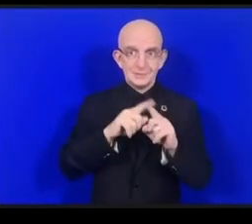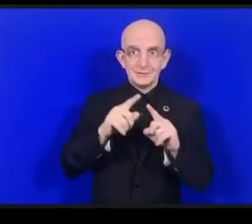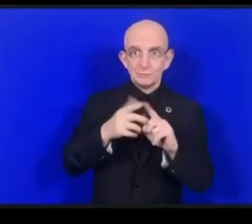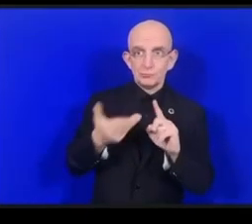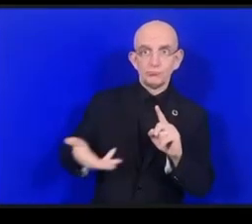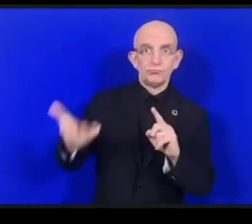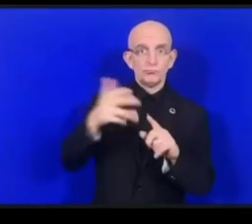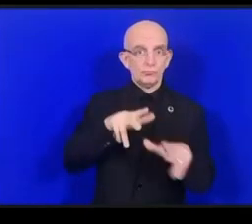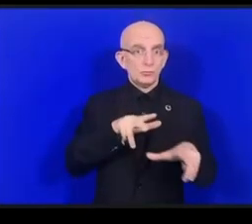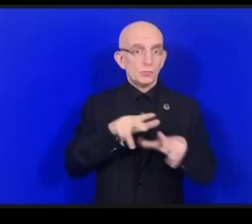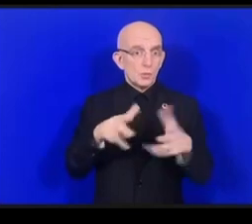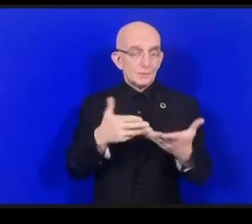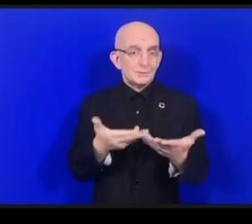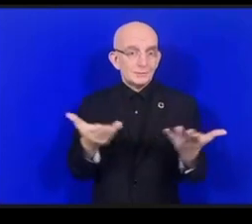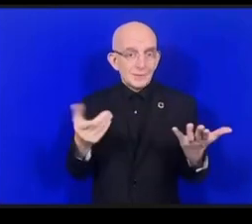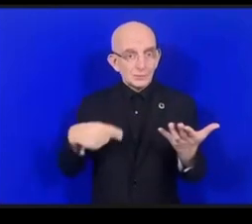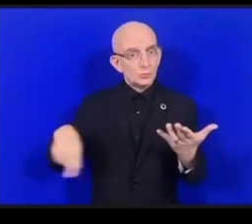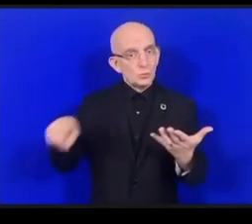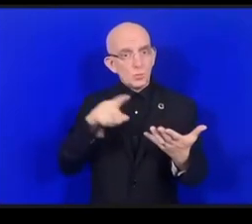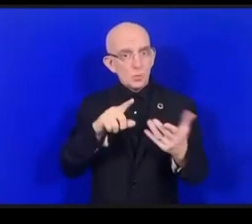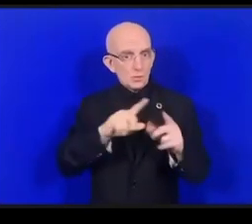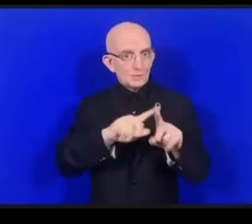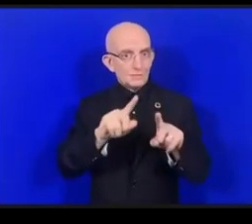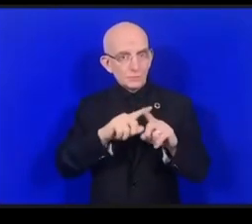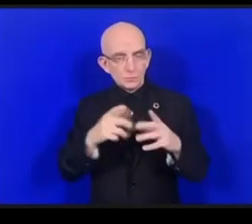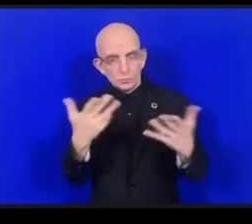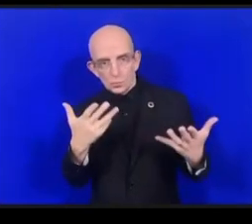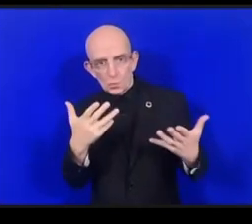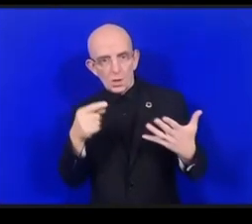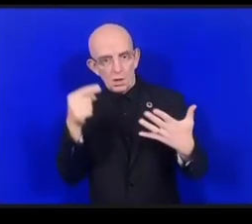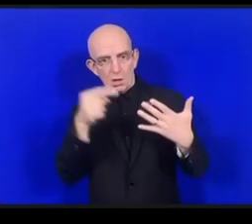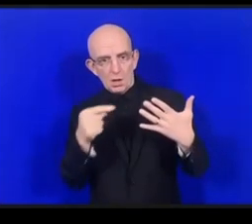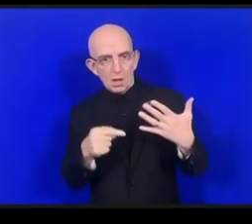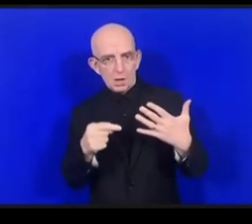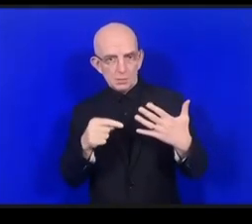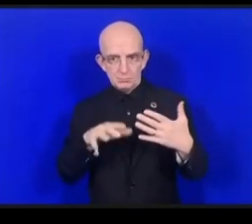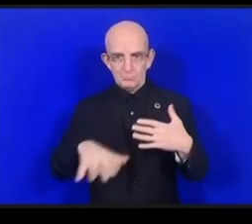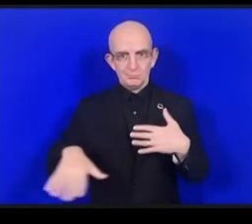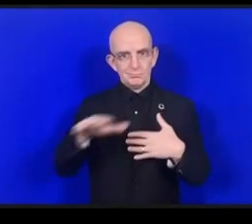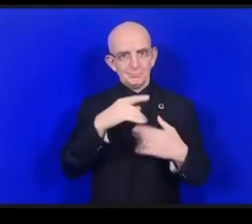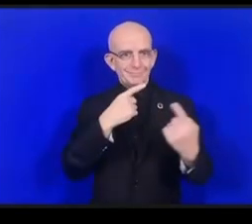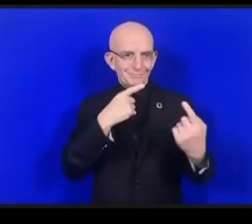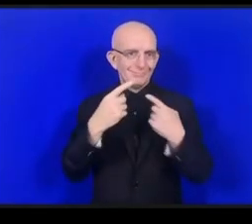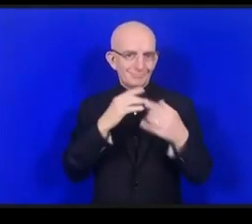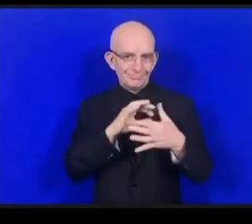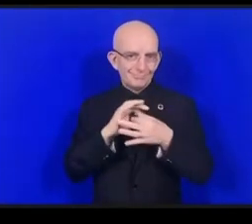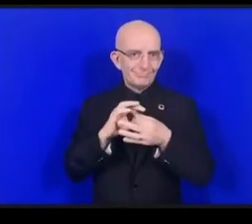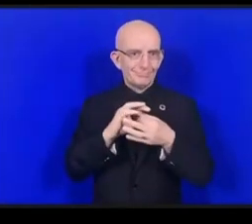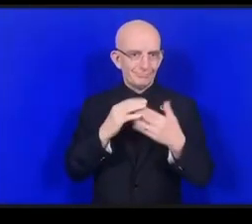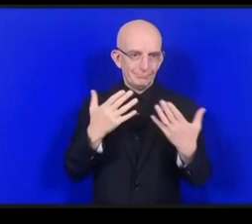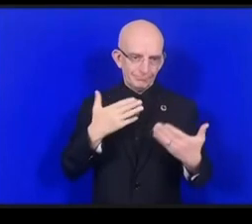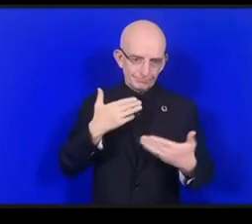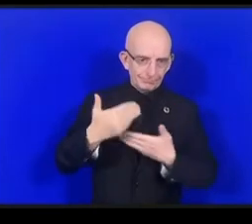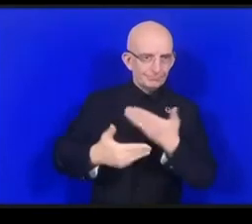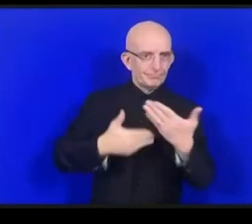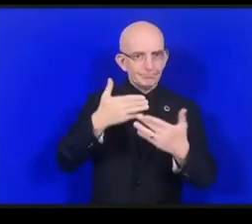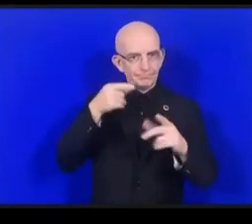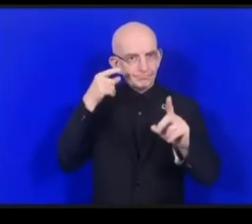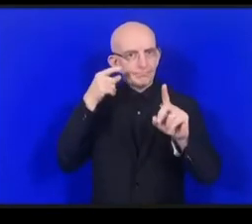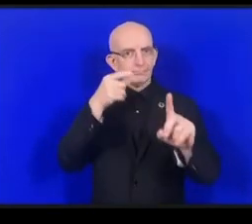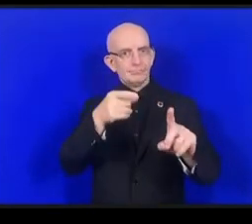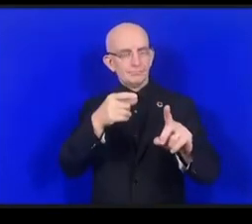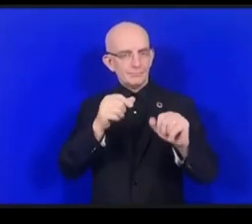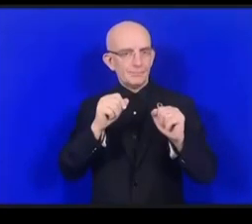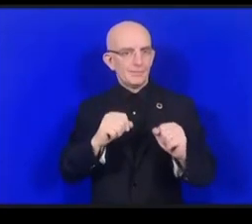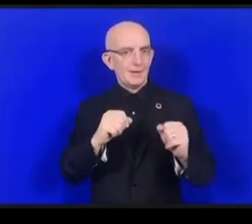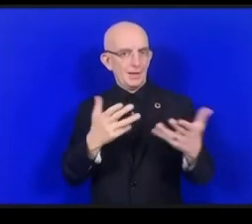the issue together for moving forward to the sustainable development goal, as well as for going